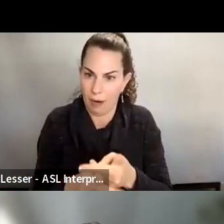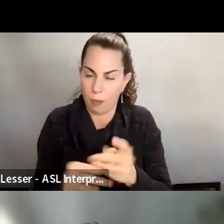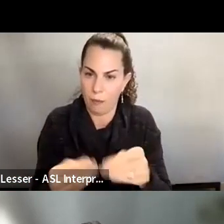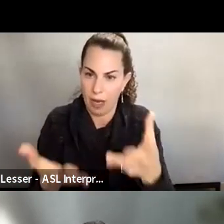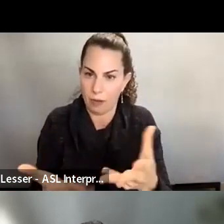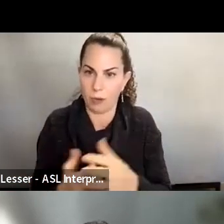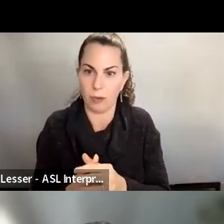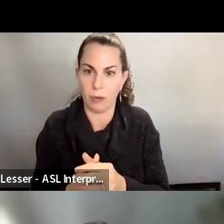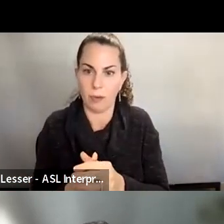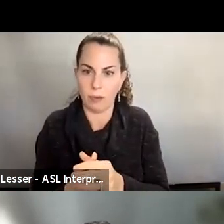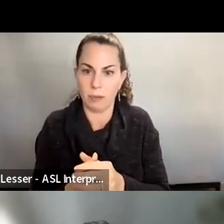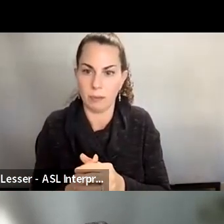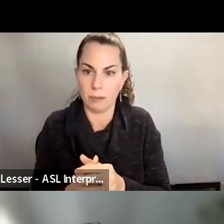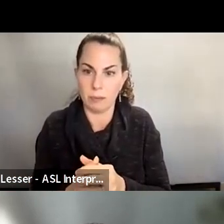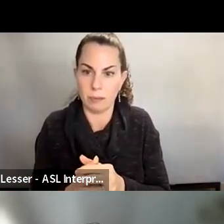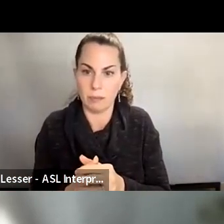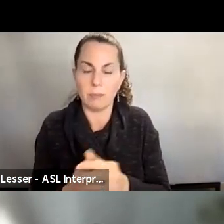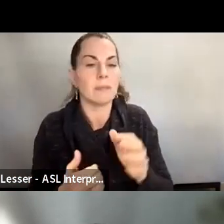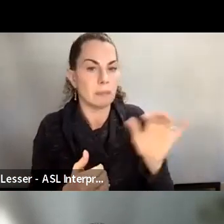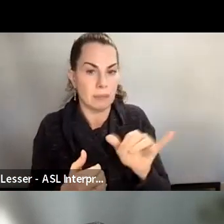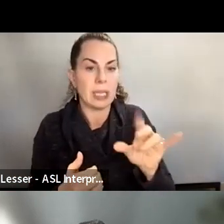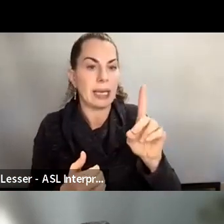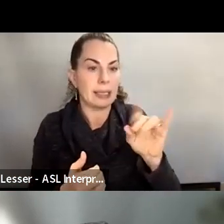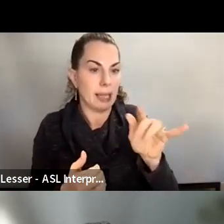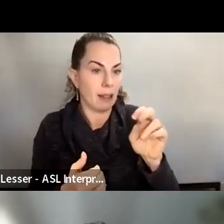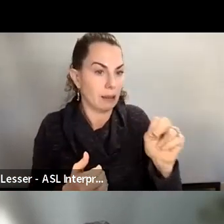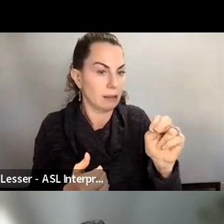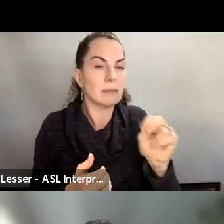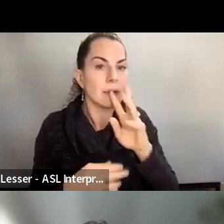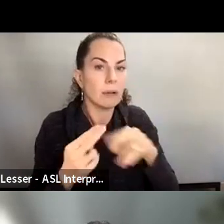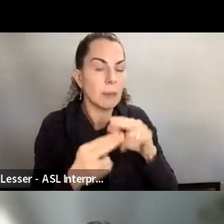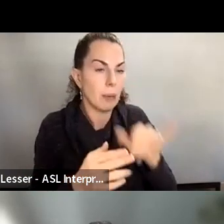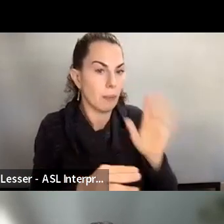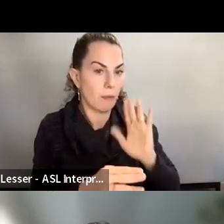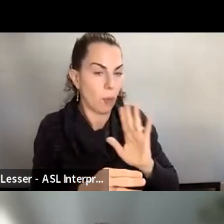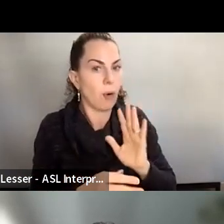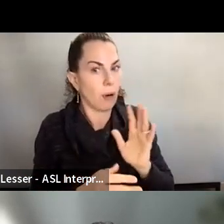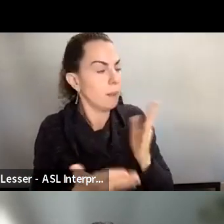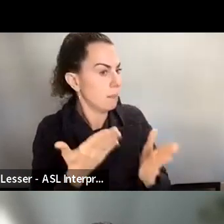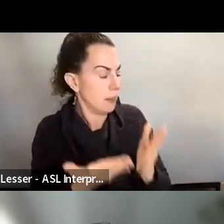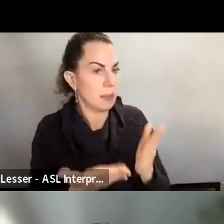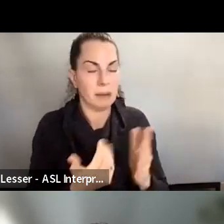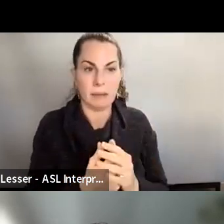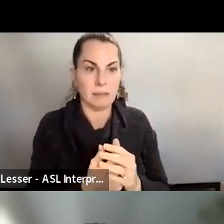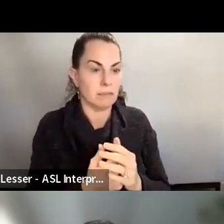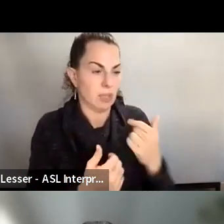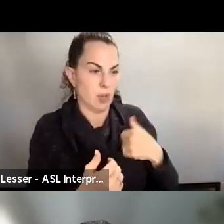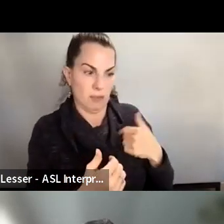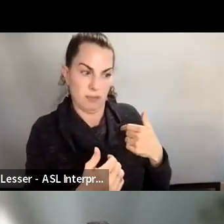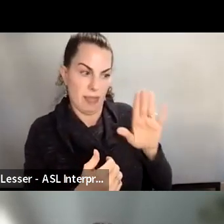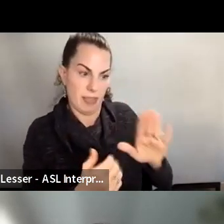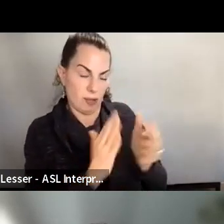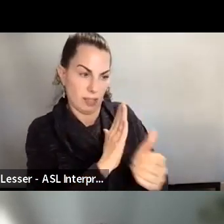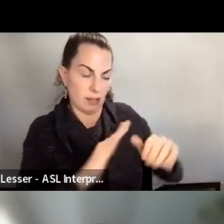ever. Their skills were never demonstrated to be competent. This serious medical thing happened, maybe even fatal. That's